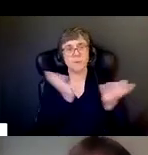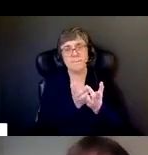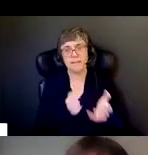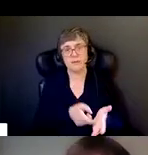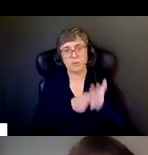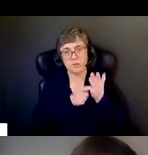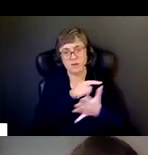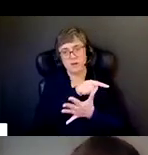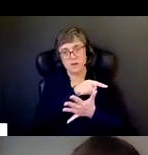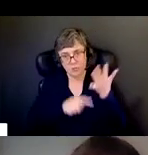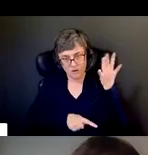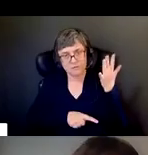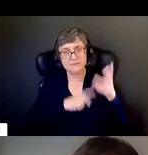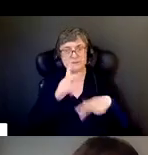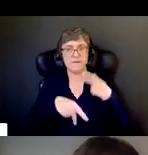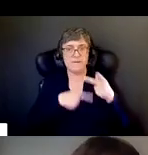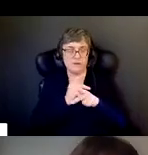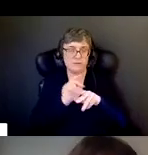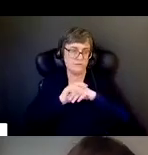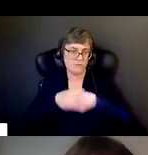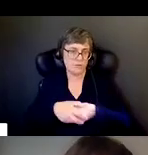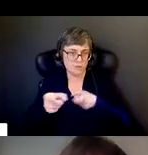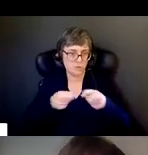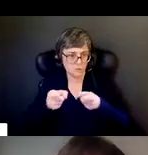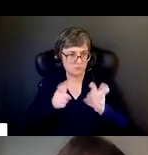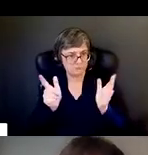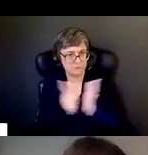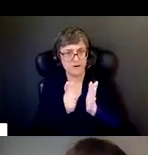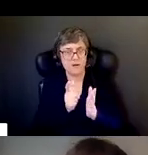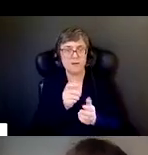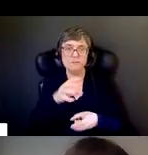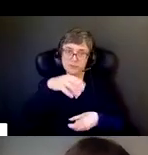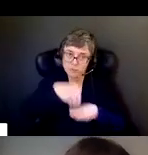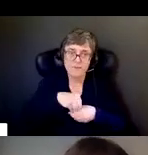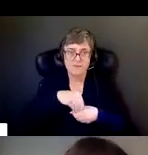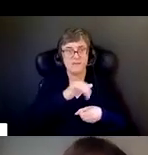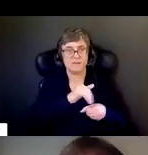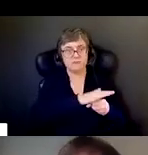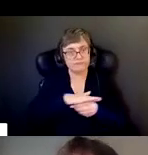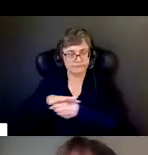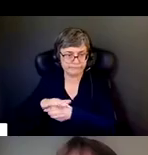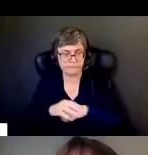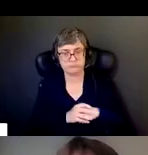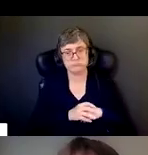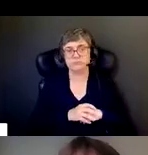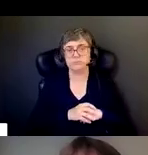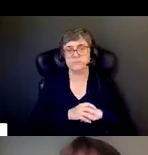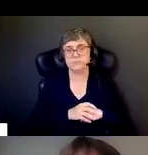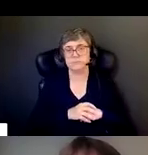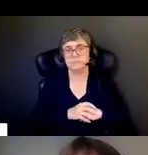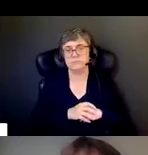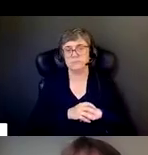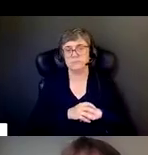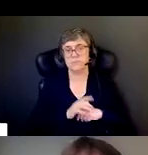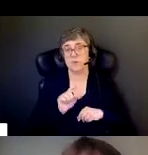that jurisdiction. So I'm going to start off today by briefly describing the proposed Canadian